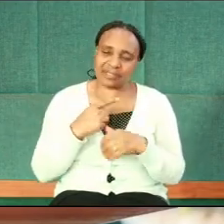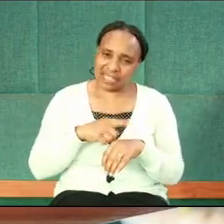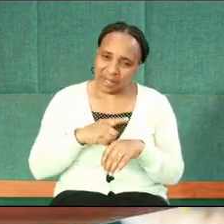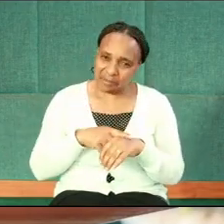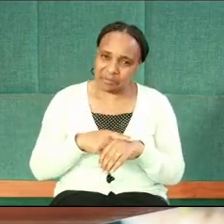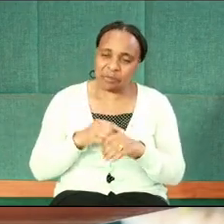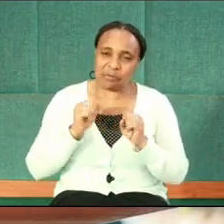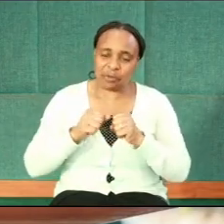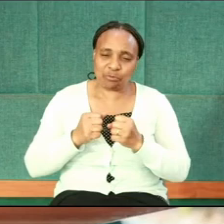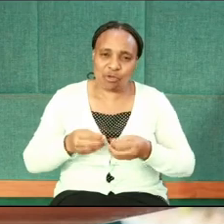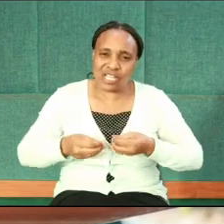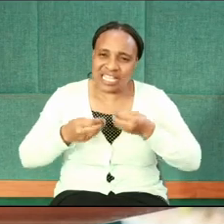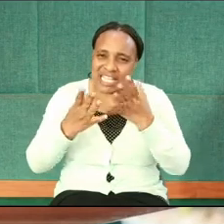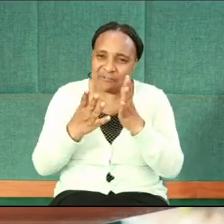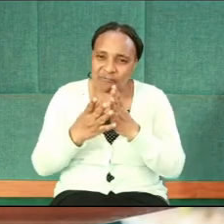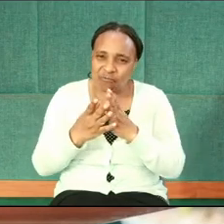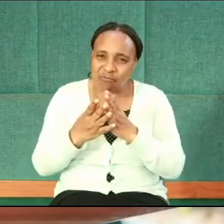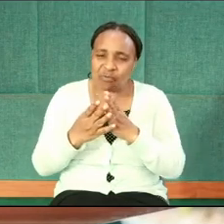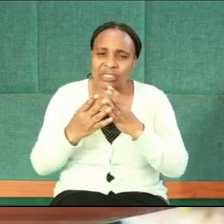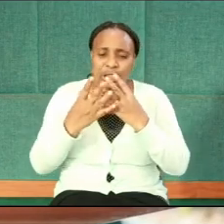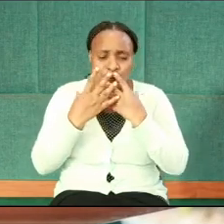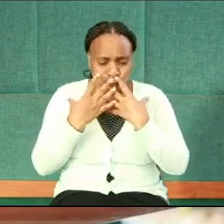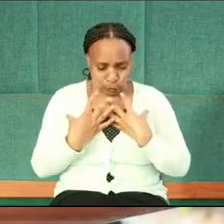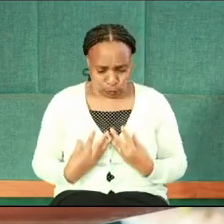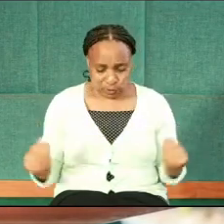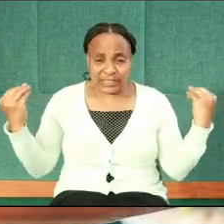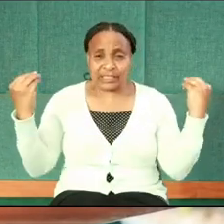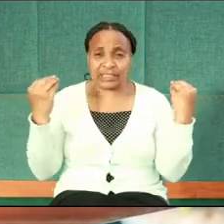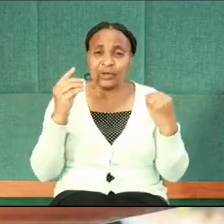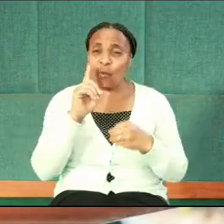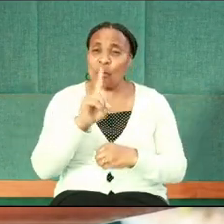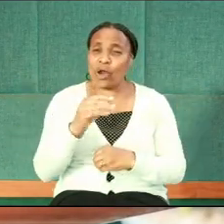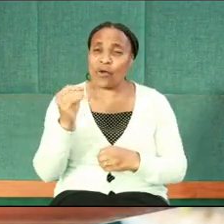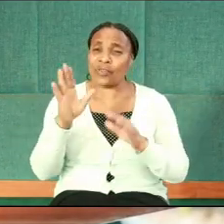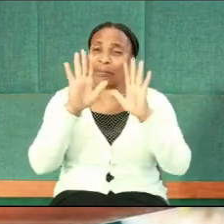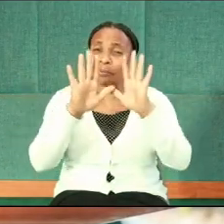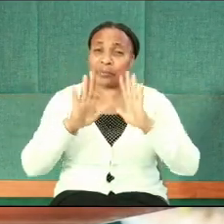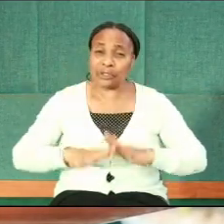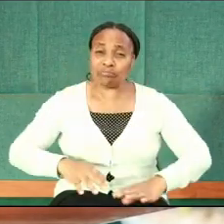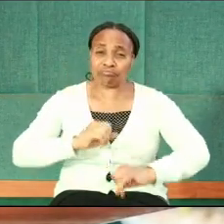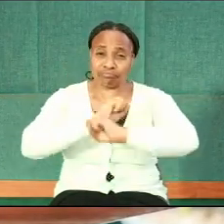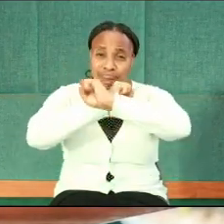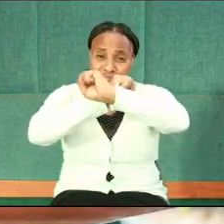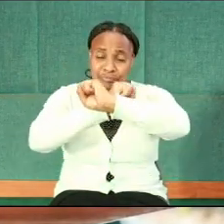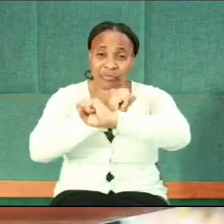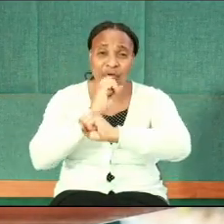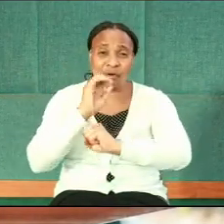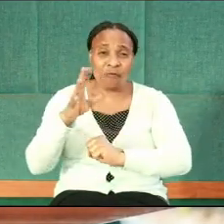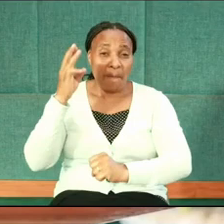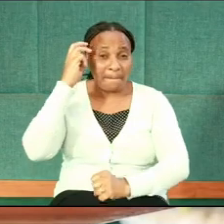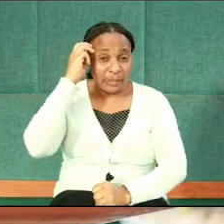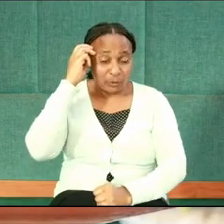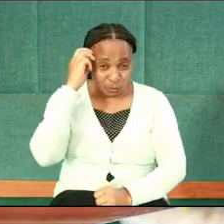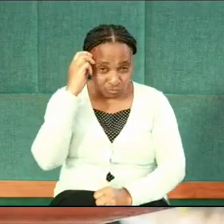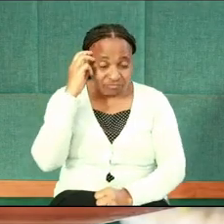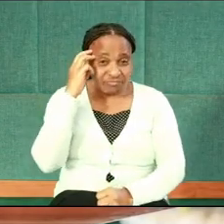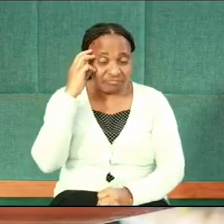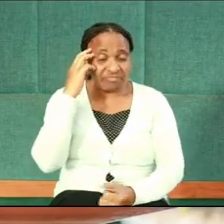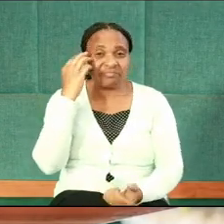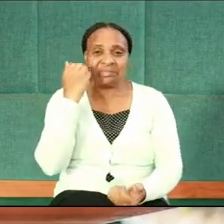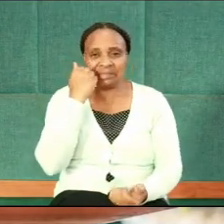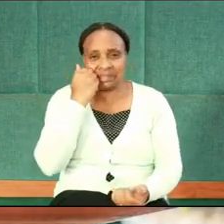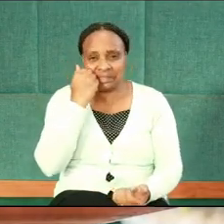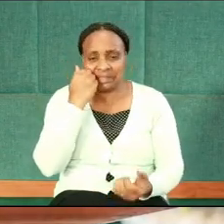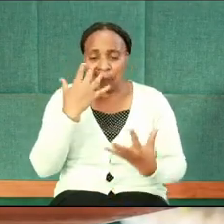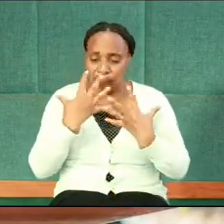will actually deal with the stress as one of the key prevention of mental diseases. Stress is good,